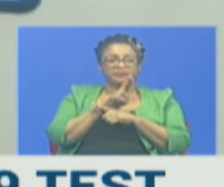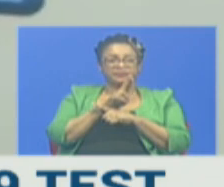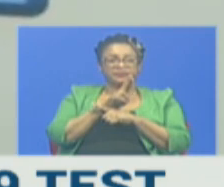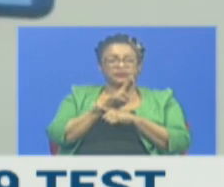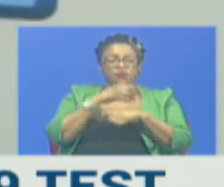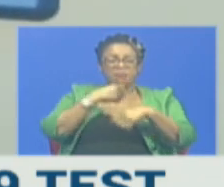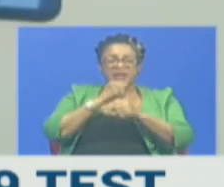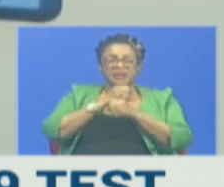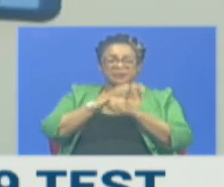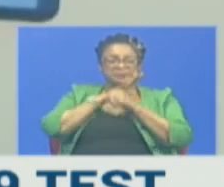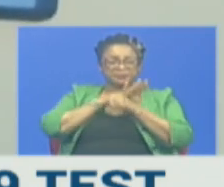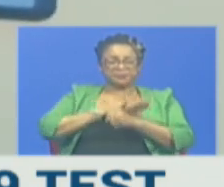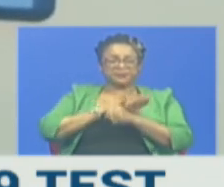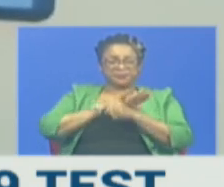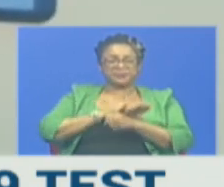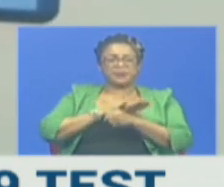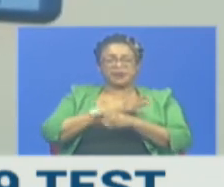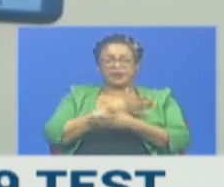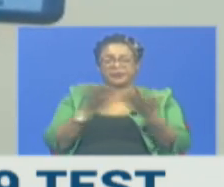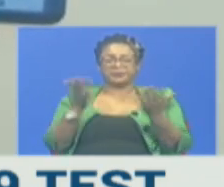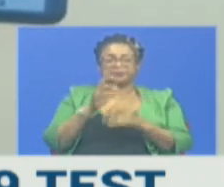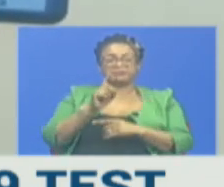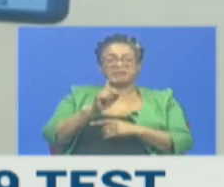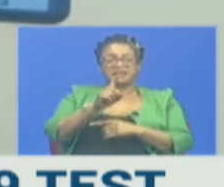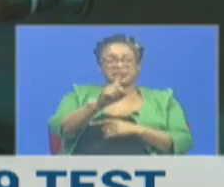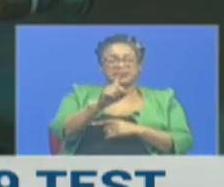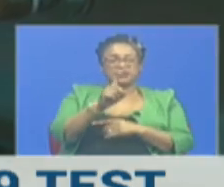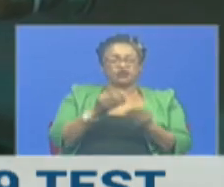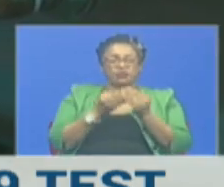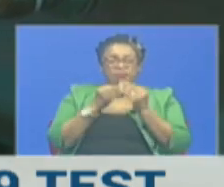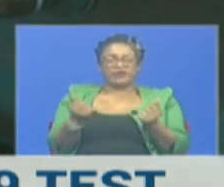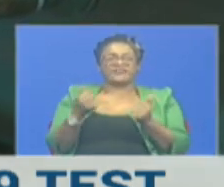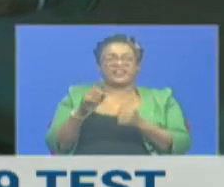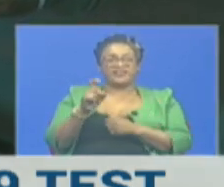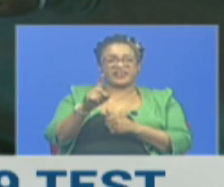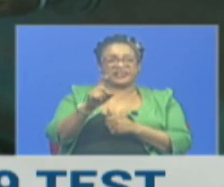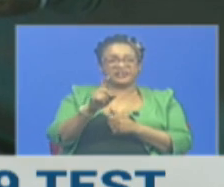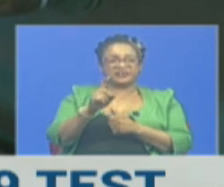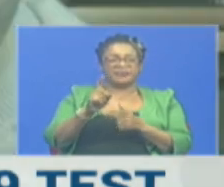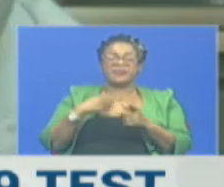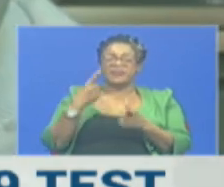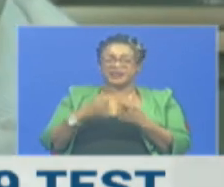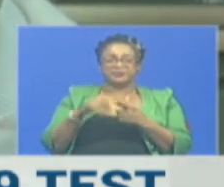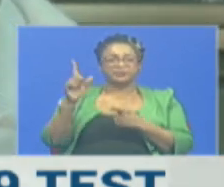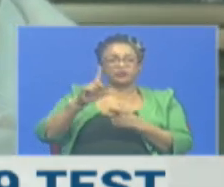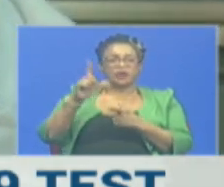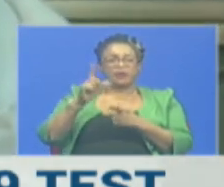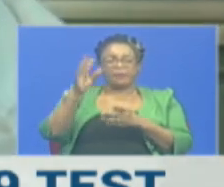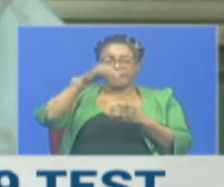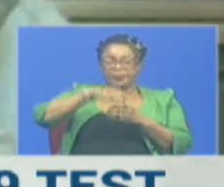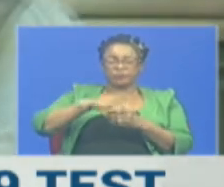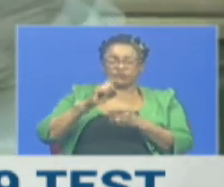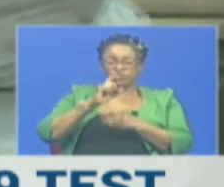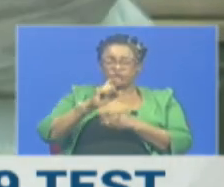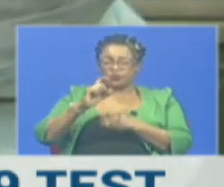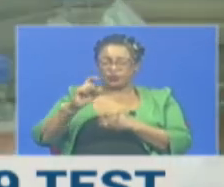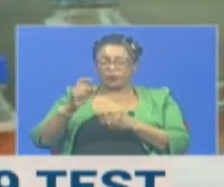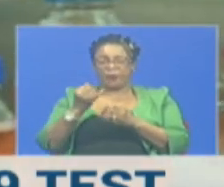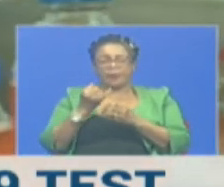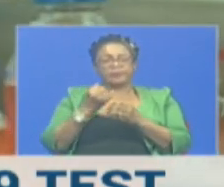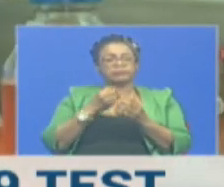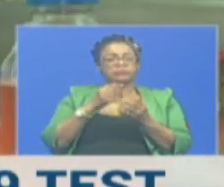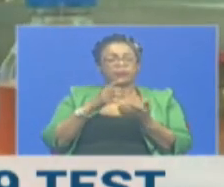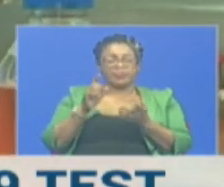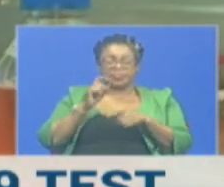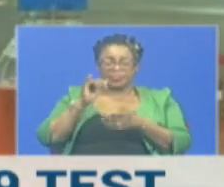any bacteria. It's just like to purify the virus. The liquid medium is then put in these small vials that will be used to carry